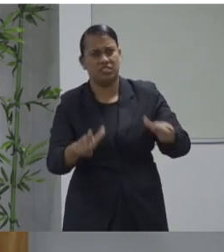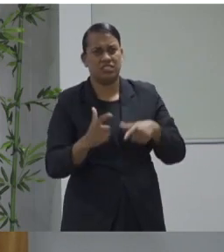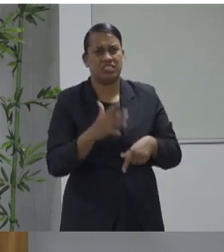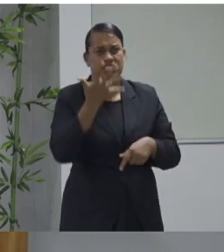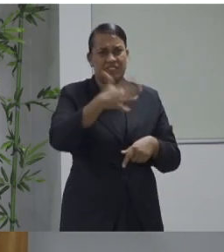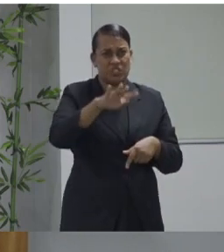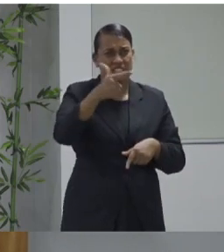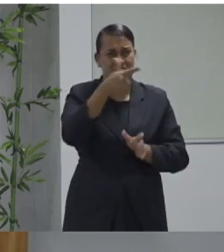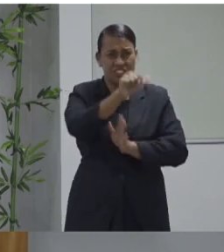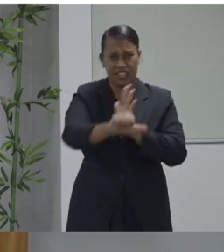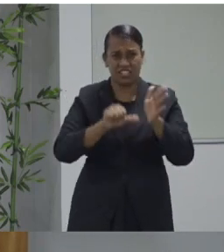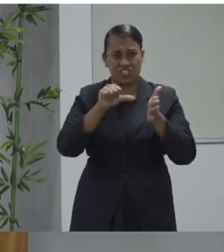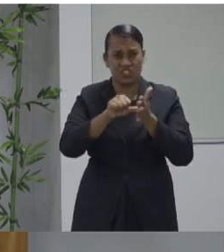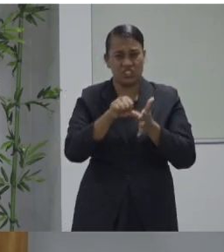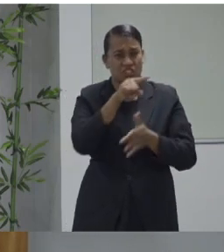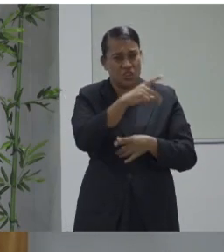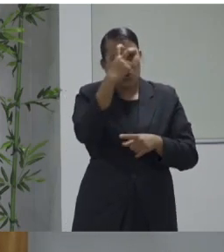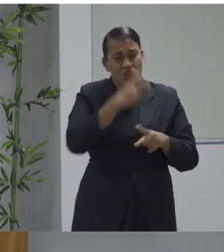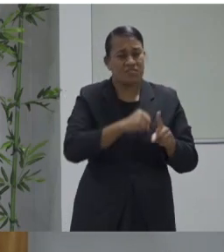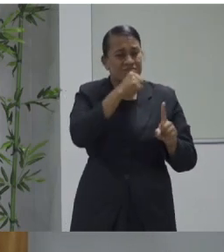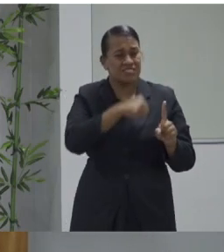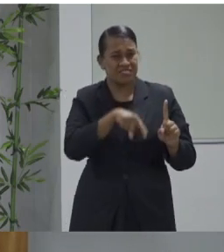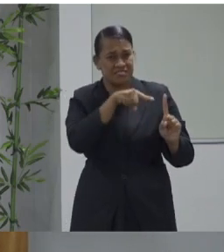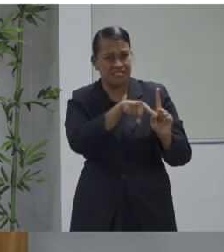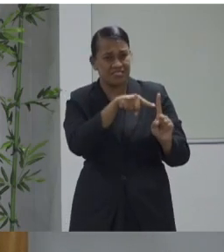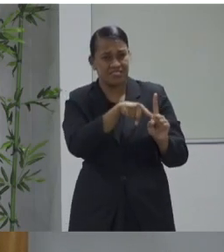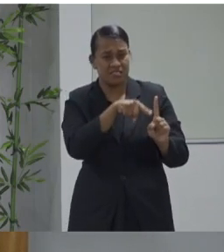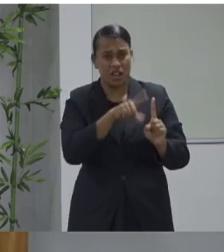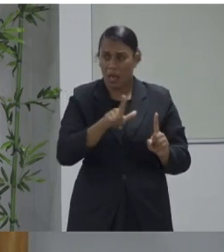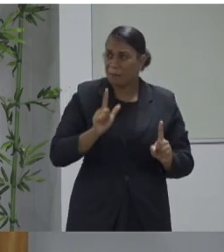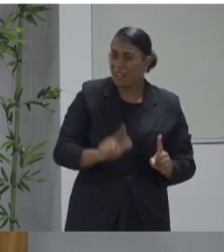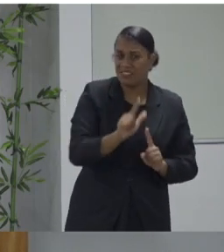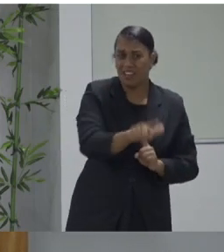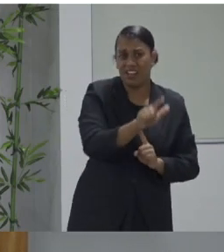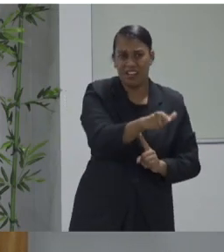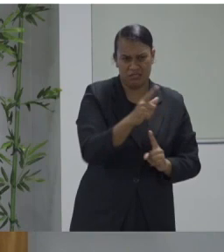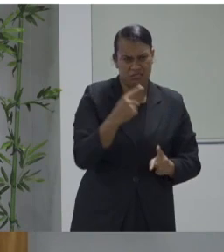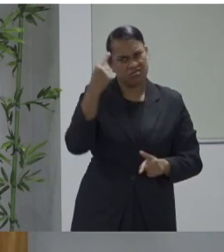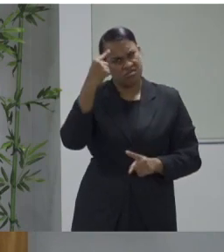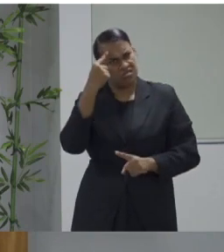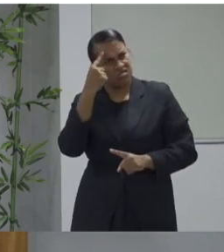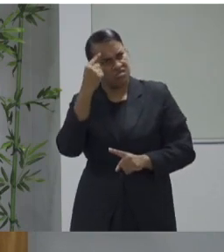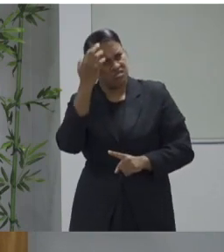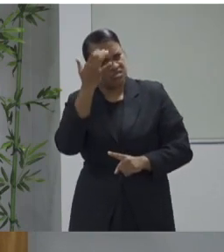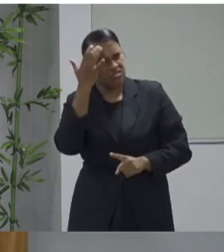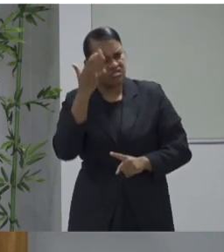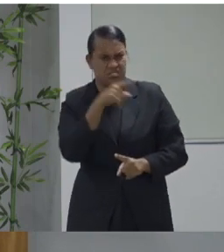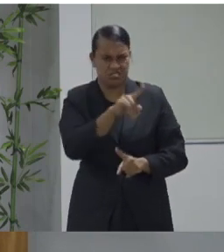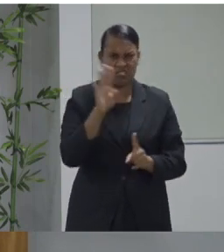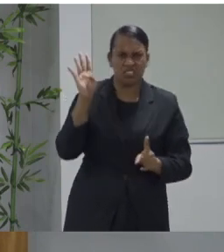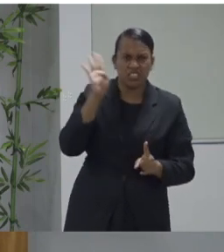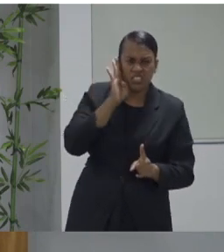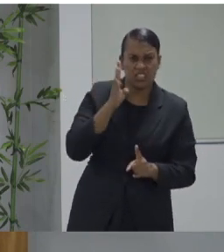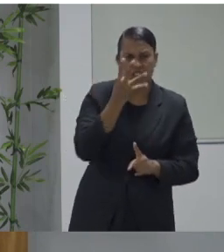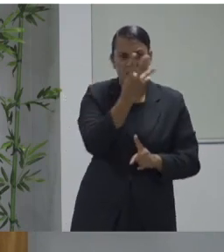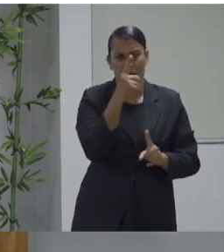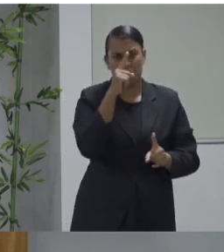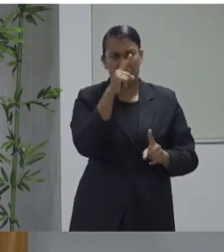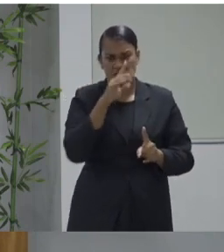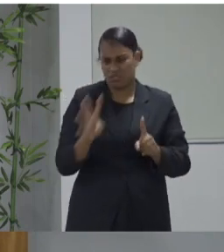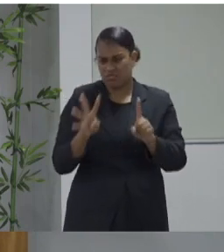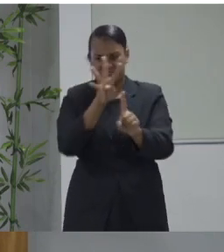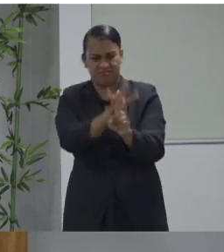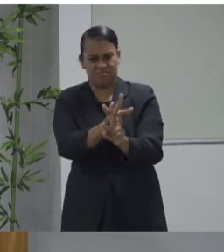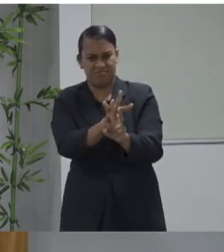Mombasa, the other people who traveled with him, I believe there were 4, at least that's what the rumors were. Have you managed to trace